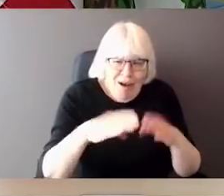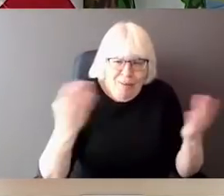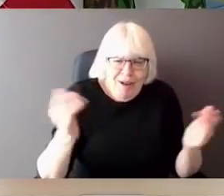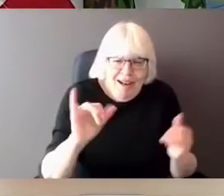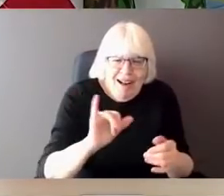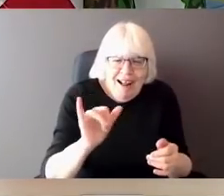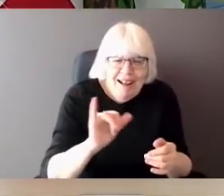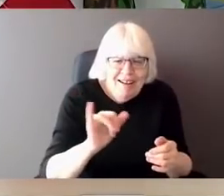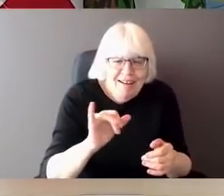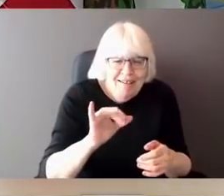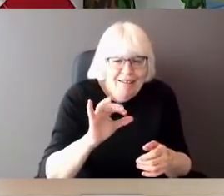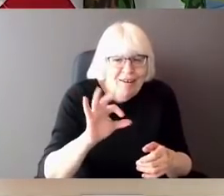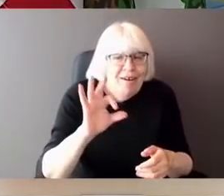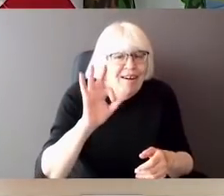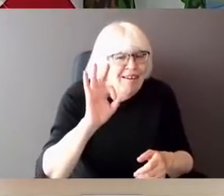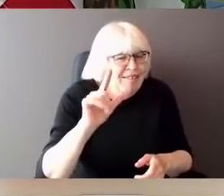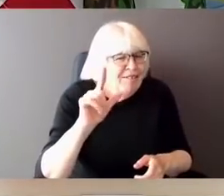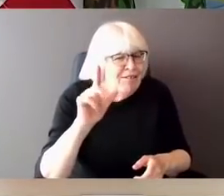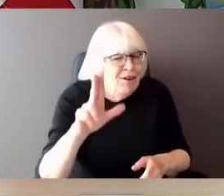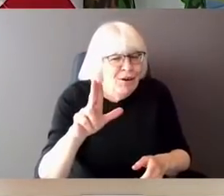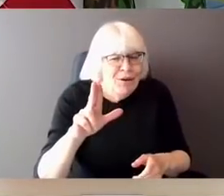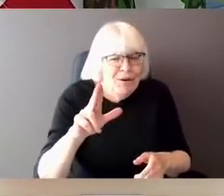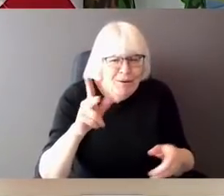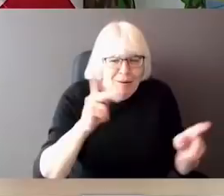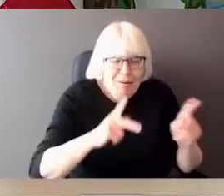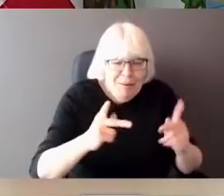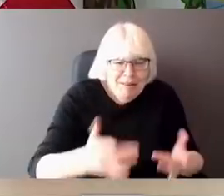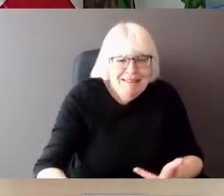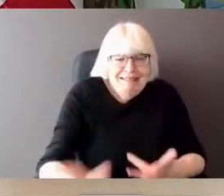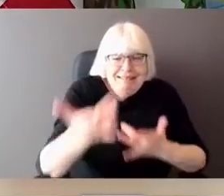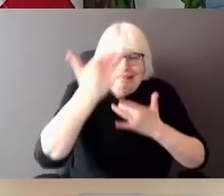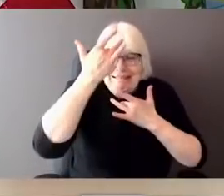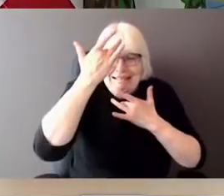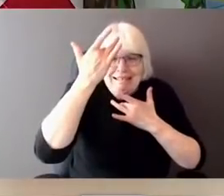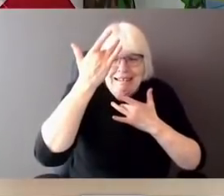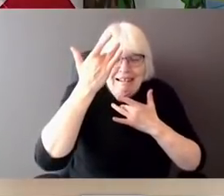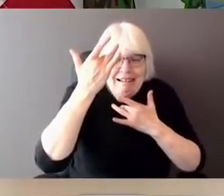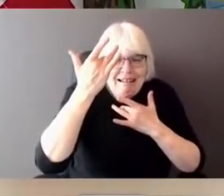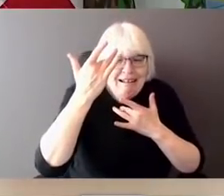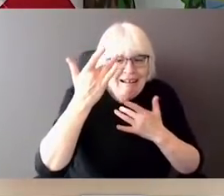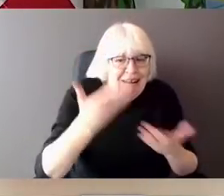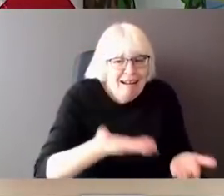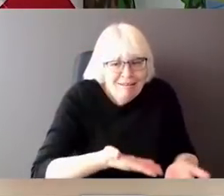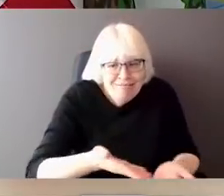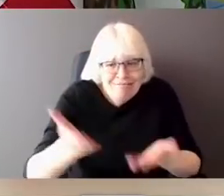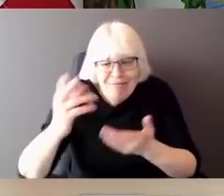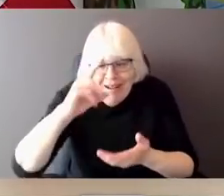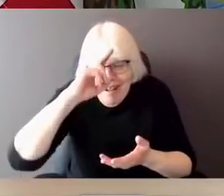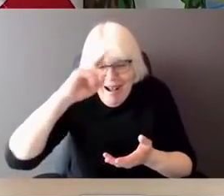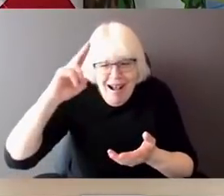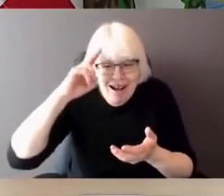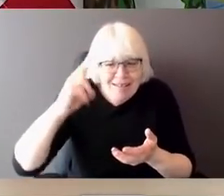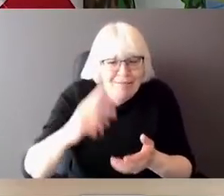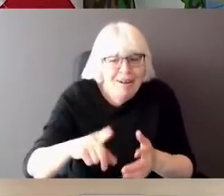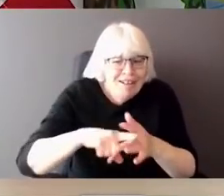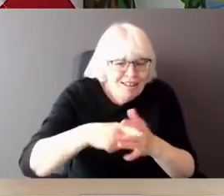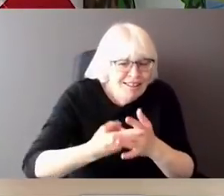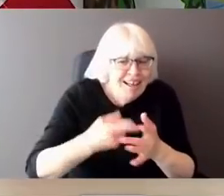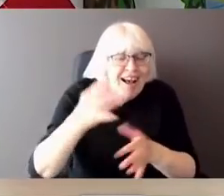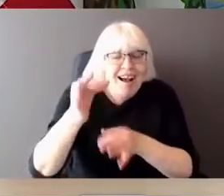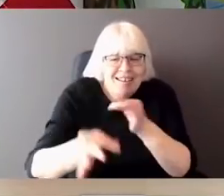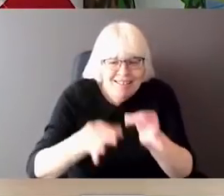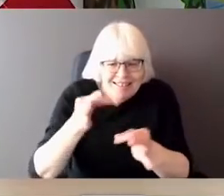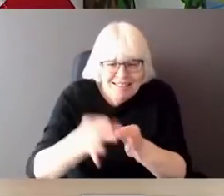they're ill enough to go to the hospital? When will we see sort of the testing clinics cease to exist and we move to only, you